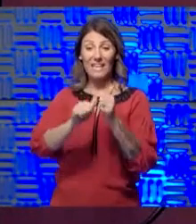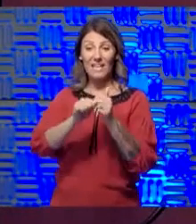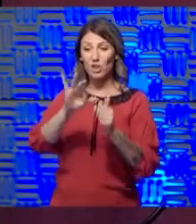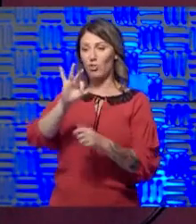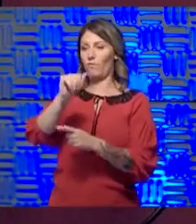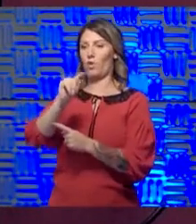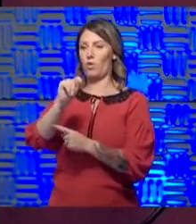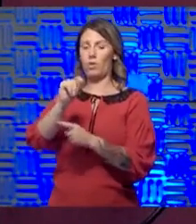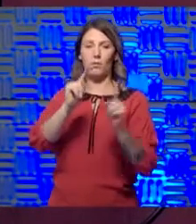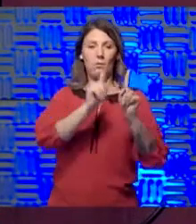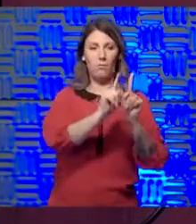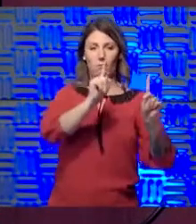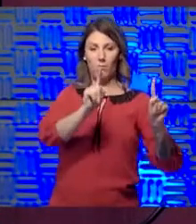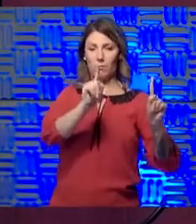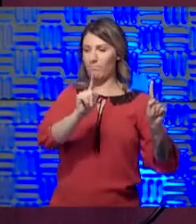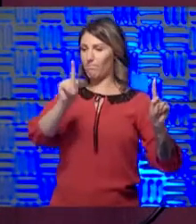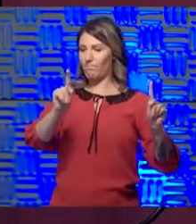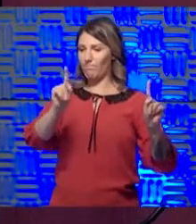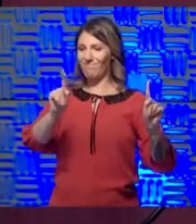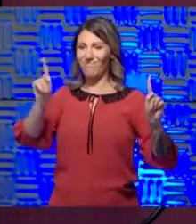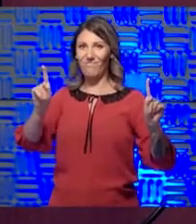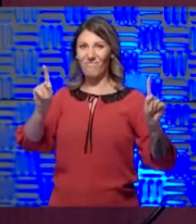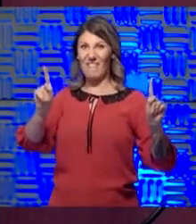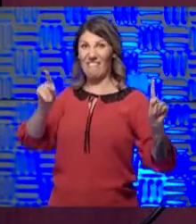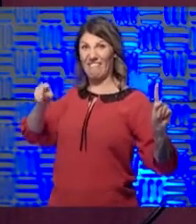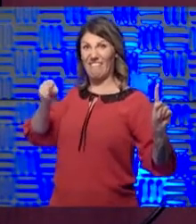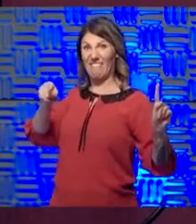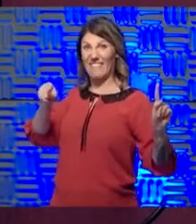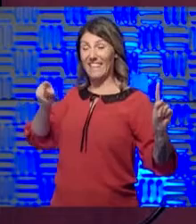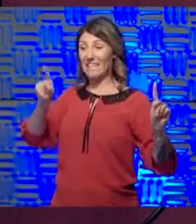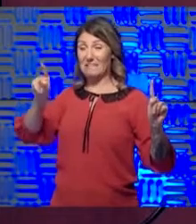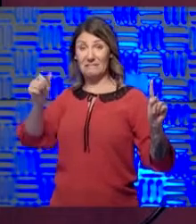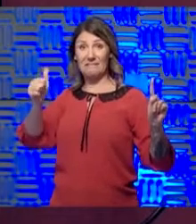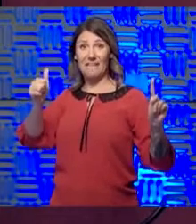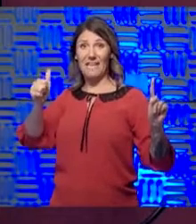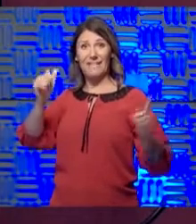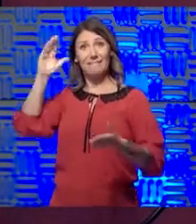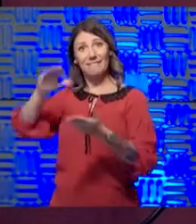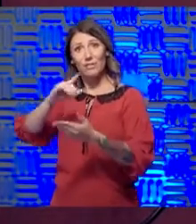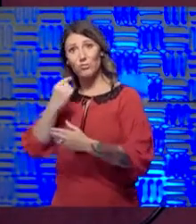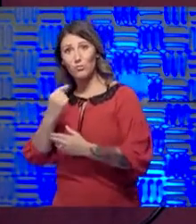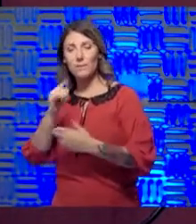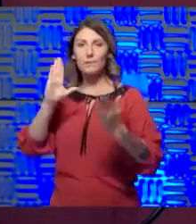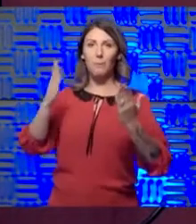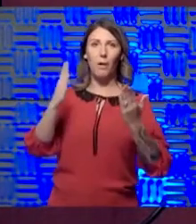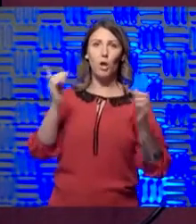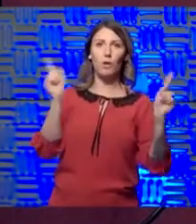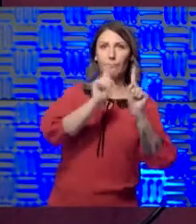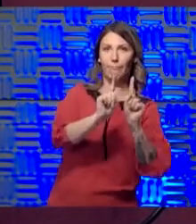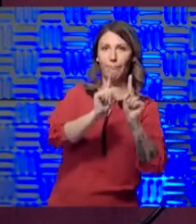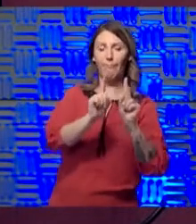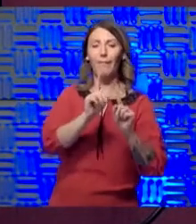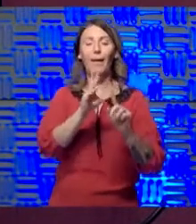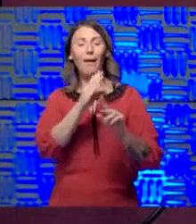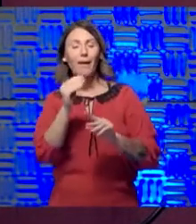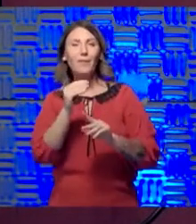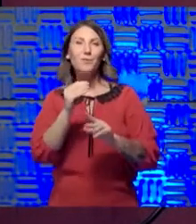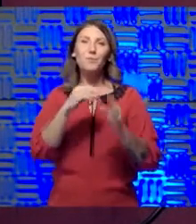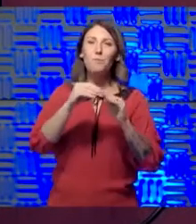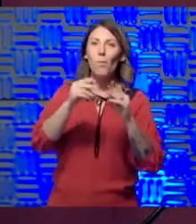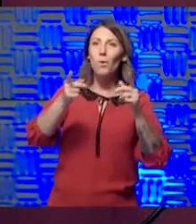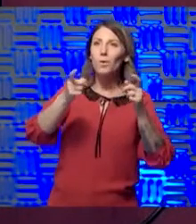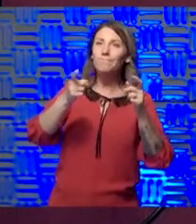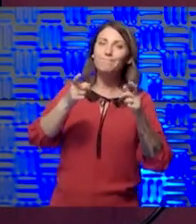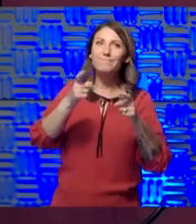that you get, the less the risk. Mm-hmm. There's probably a small benefit of source control even outside, but I think realistically